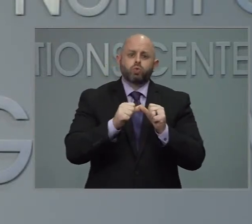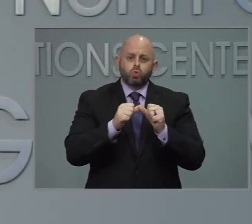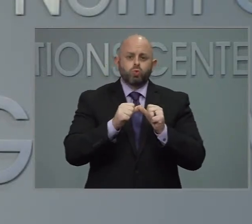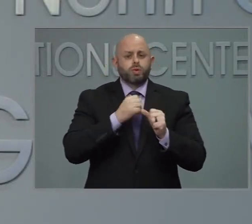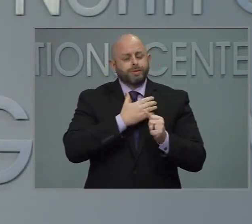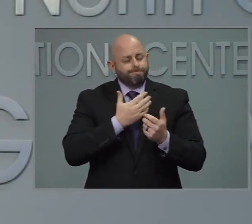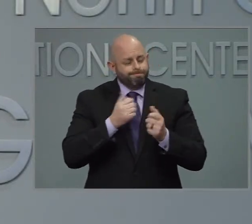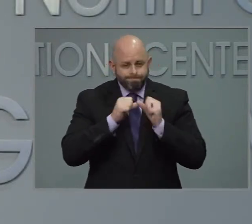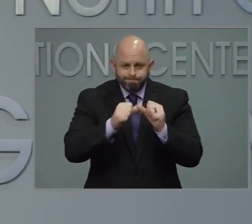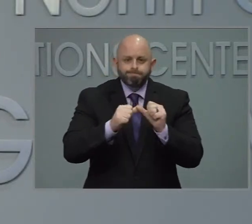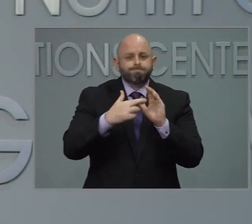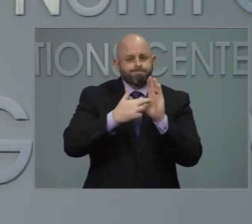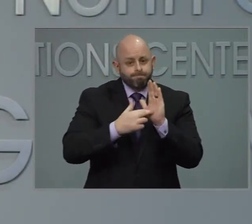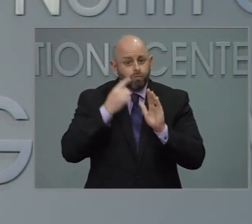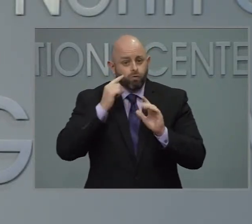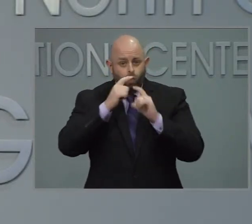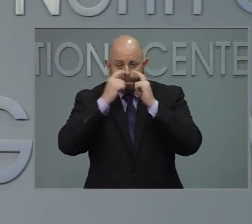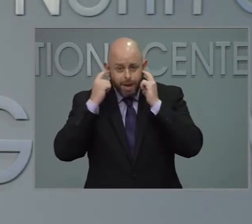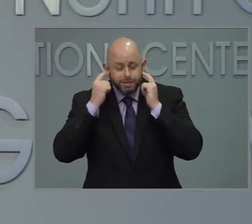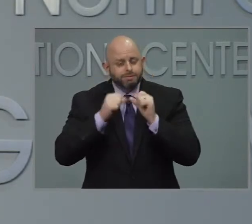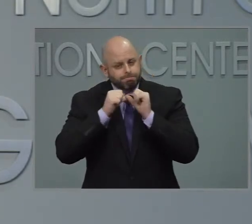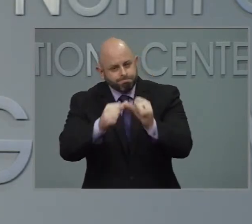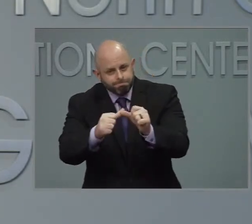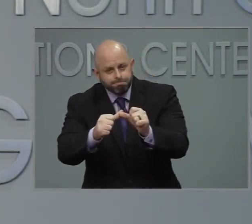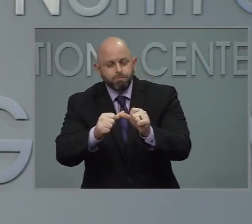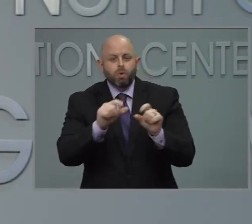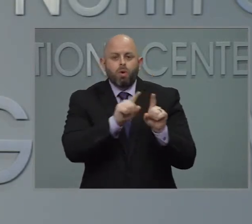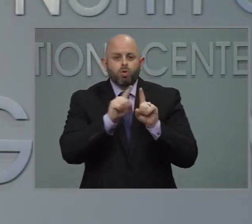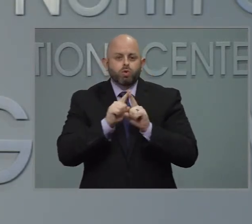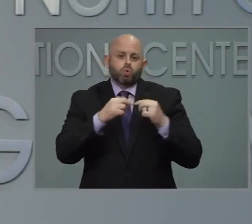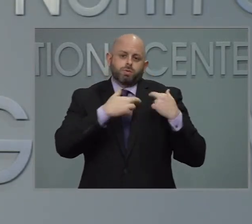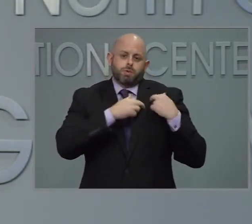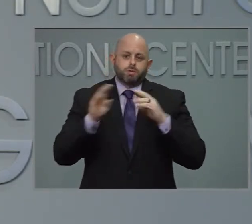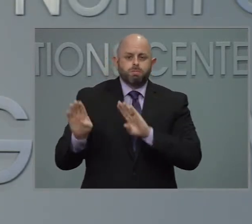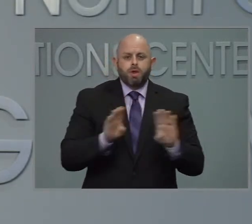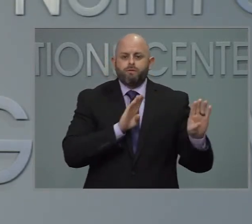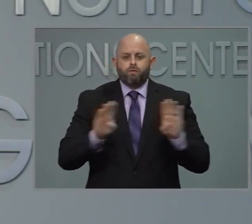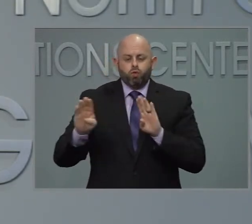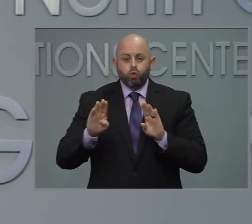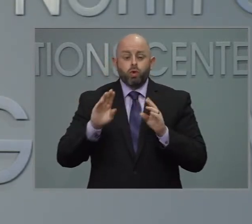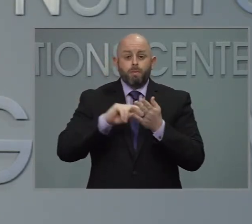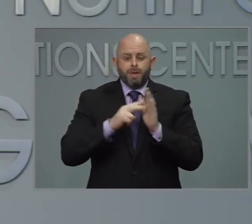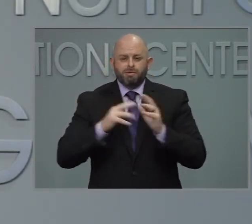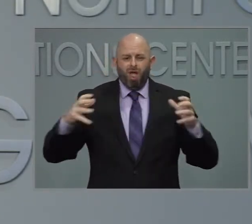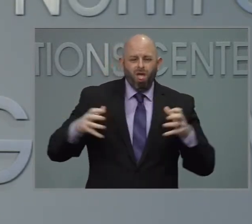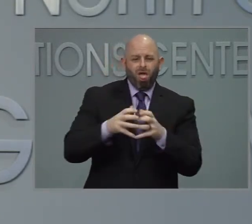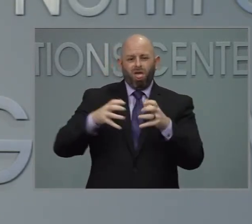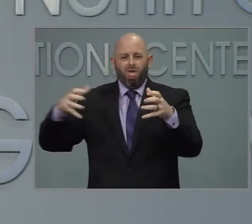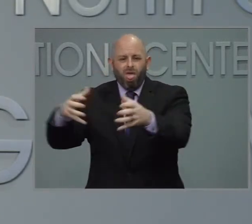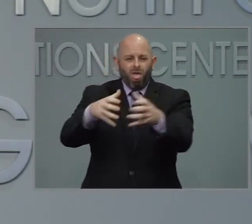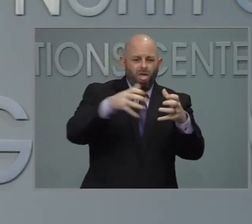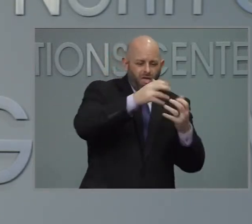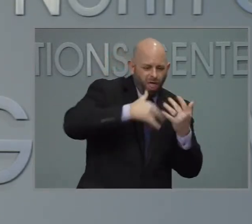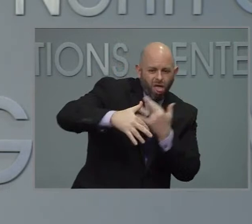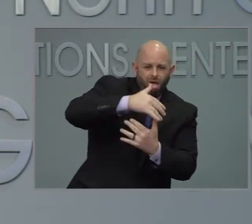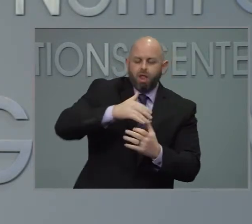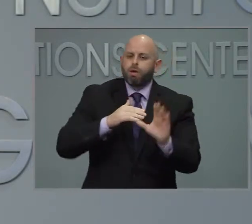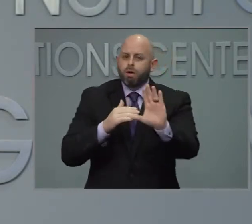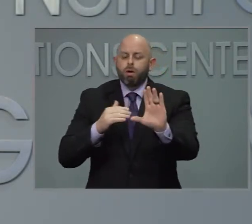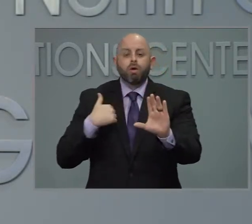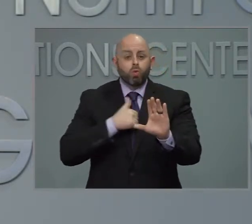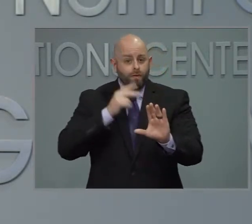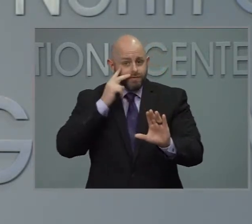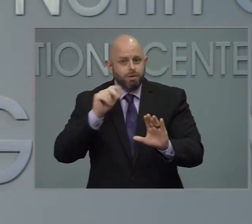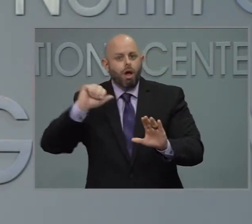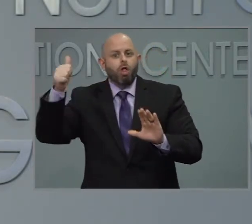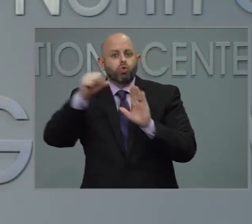and be responsible about what they do, because we have these variants out there. We've seen some spikes in some other states and